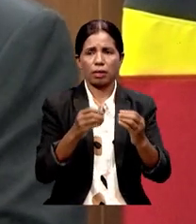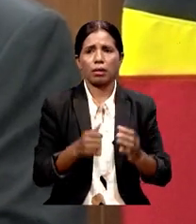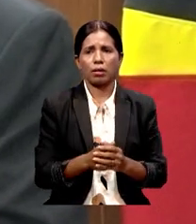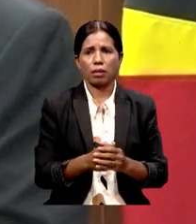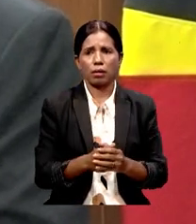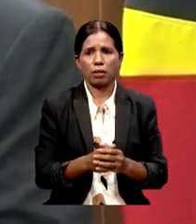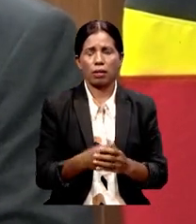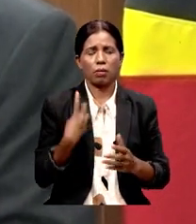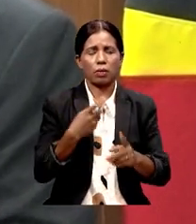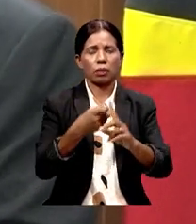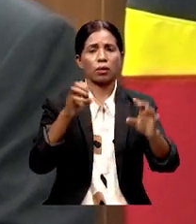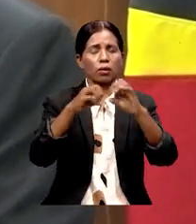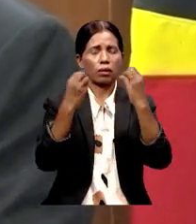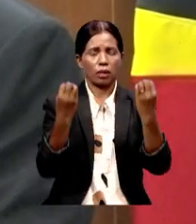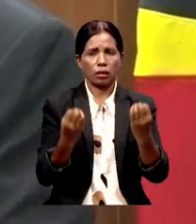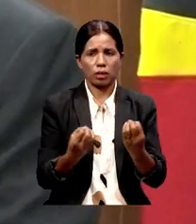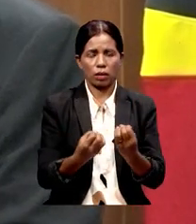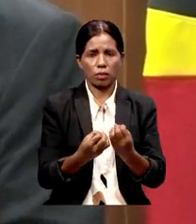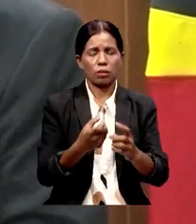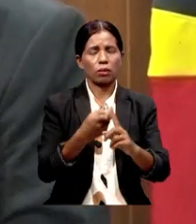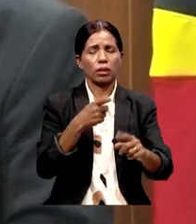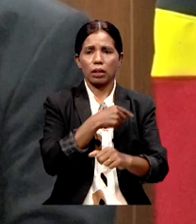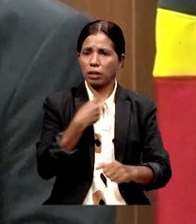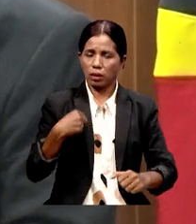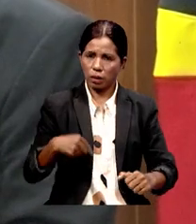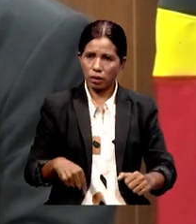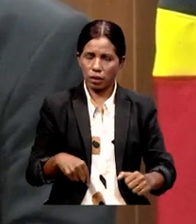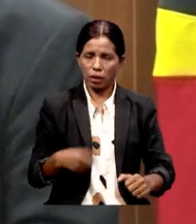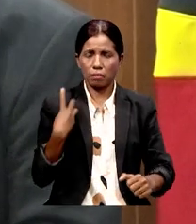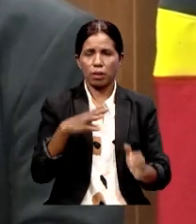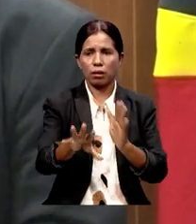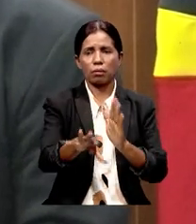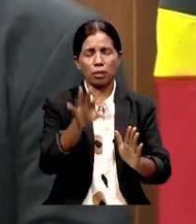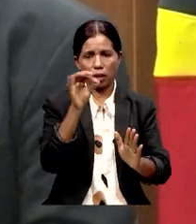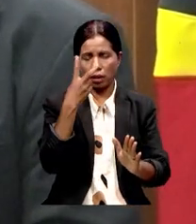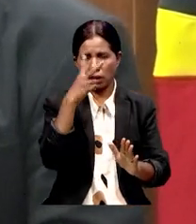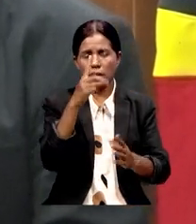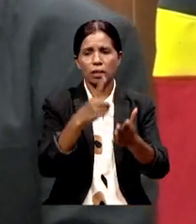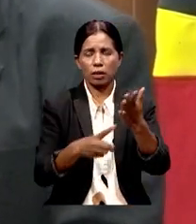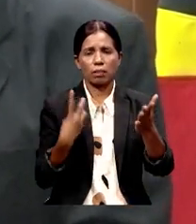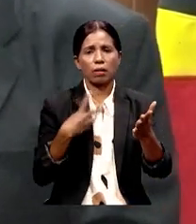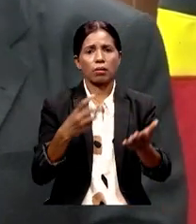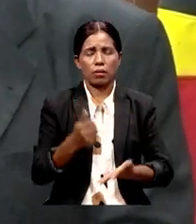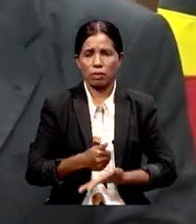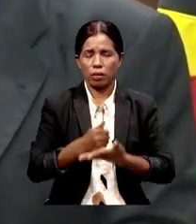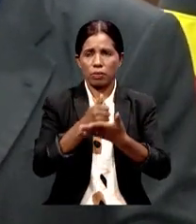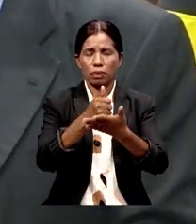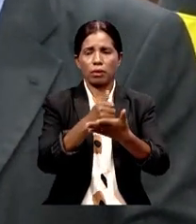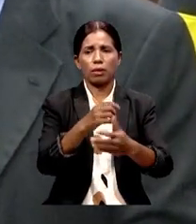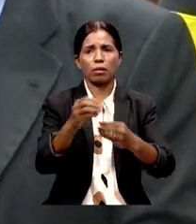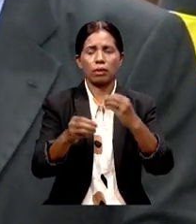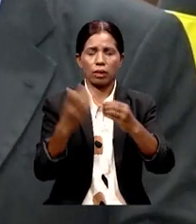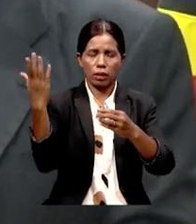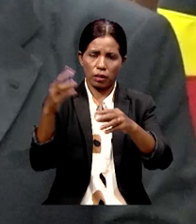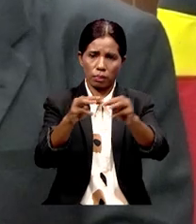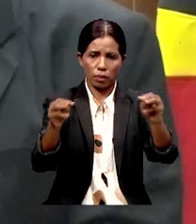non-government organization, a charity that is founded and headquartered in Hong Kong in the spirit of the